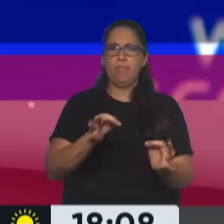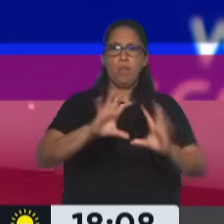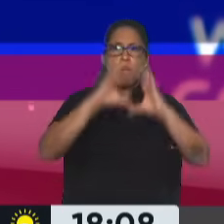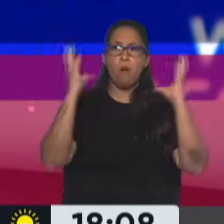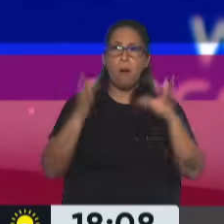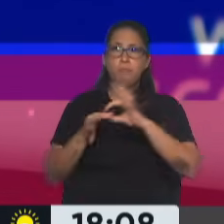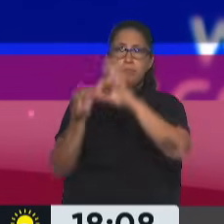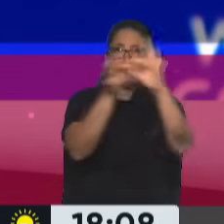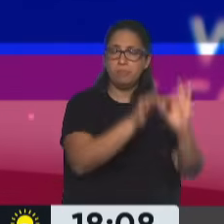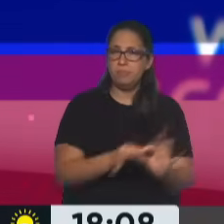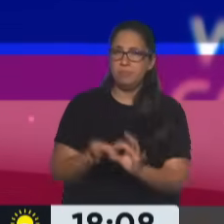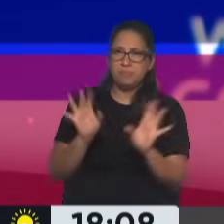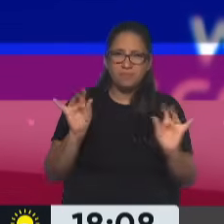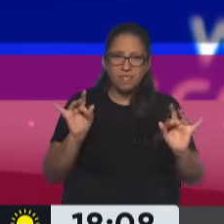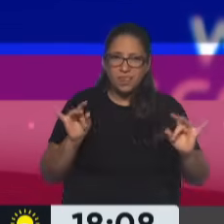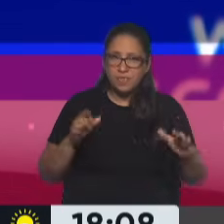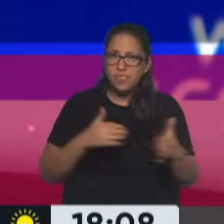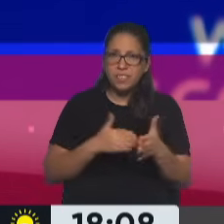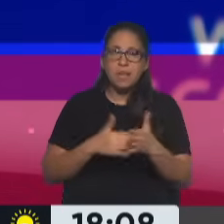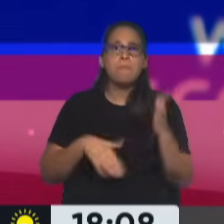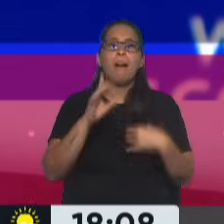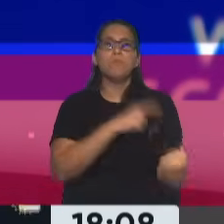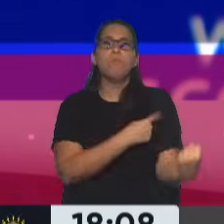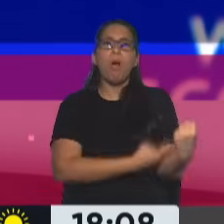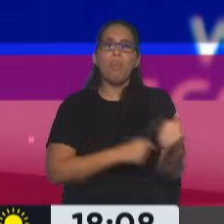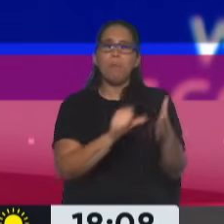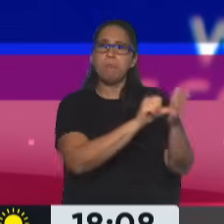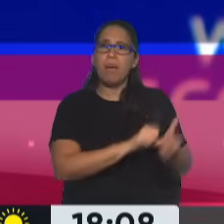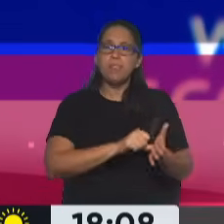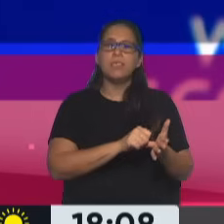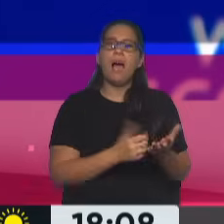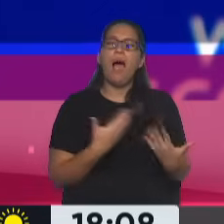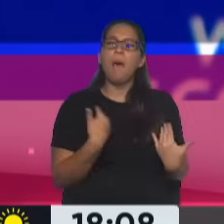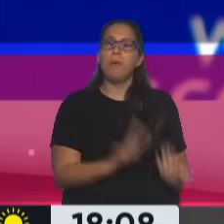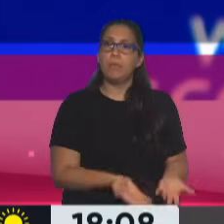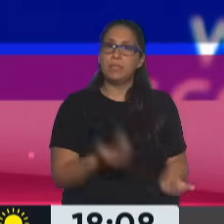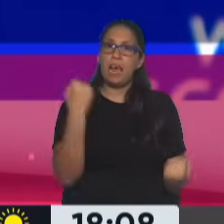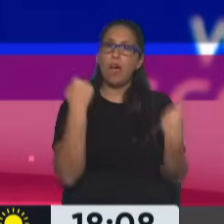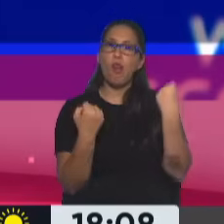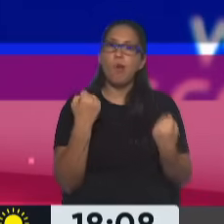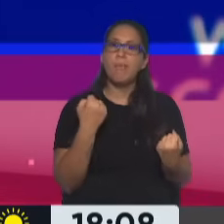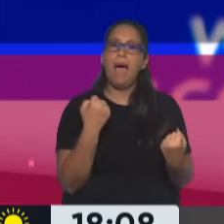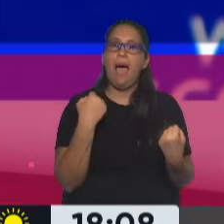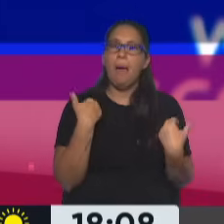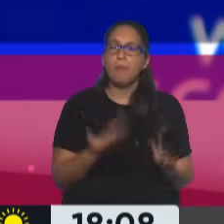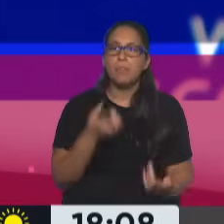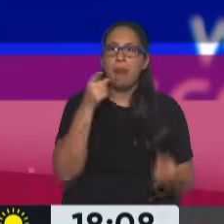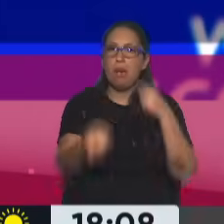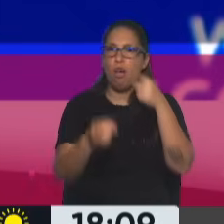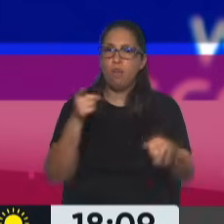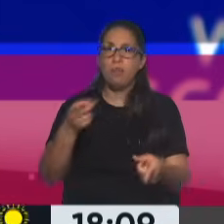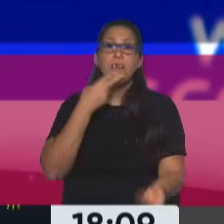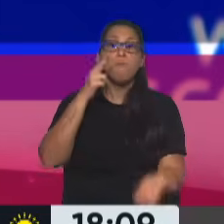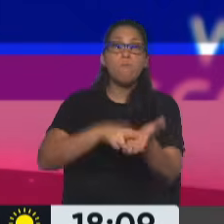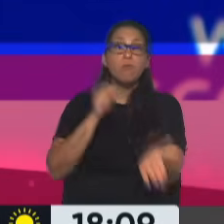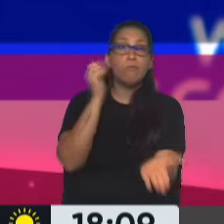recently, great powers have begun using economic integration as weapons. Tariffs as leverage, financial infrastructure